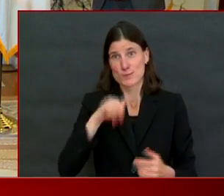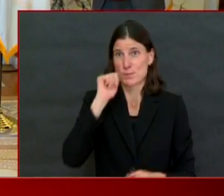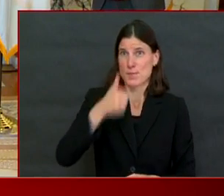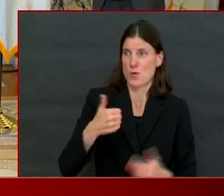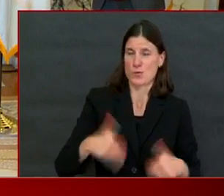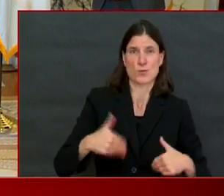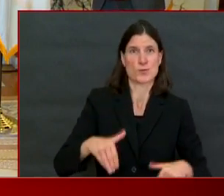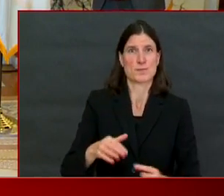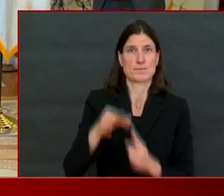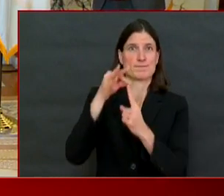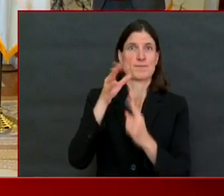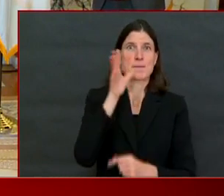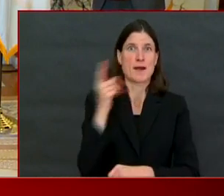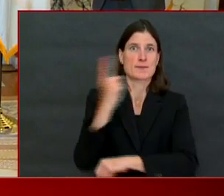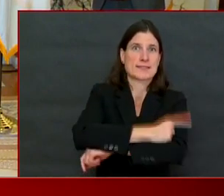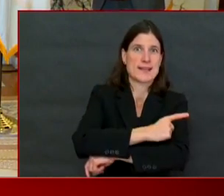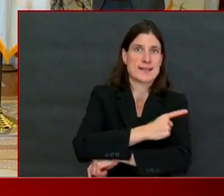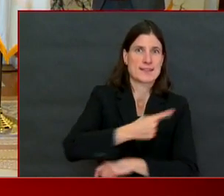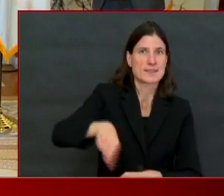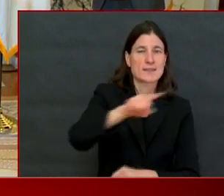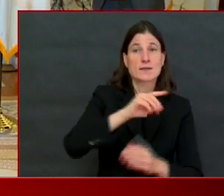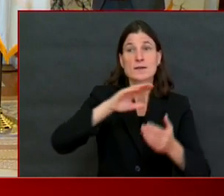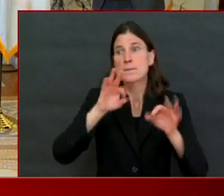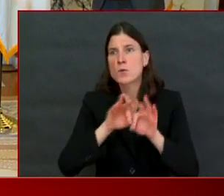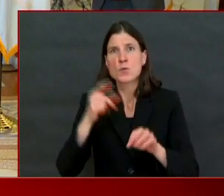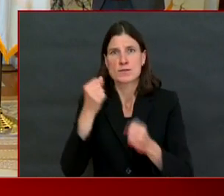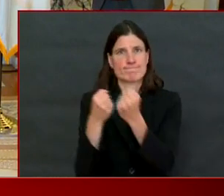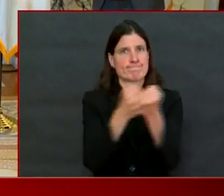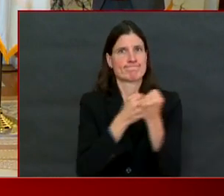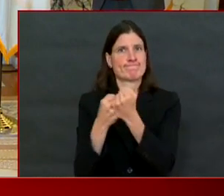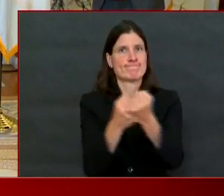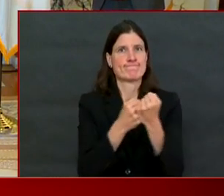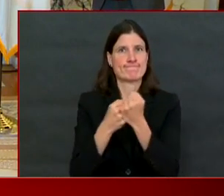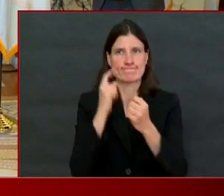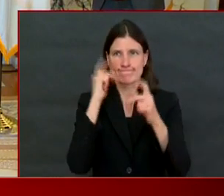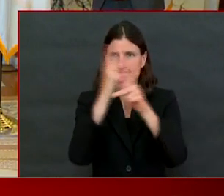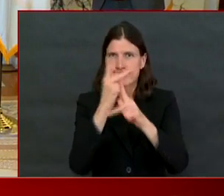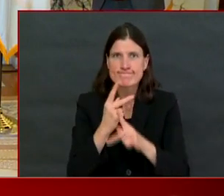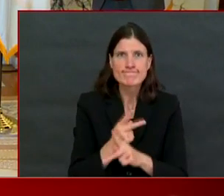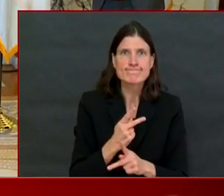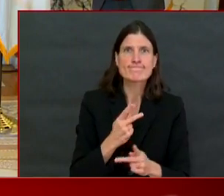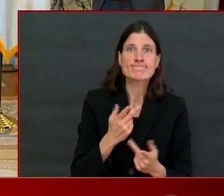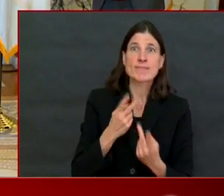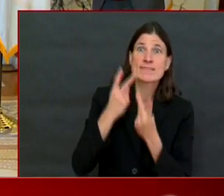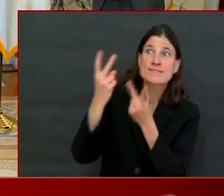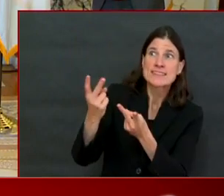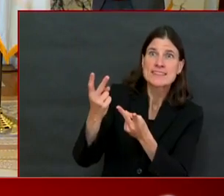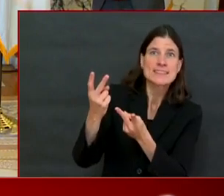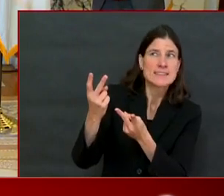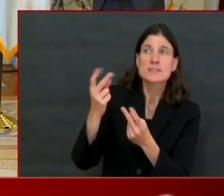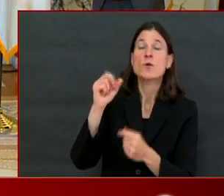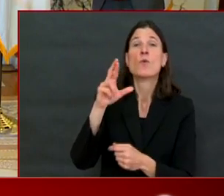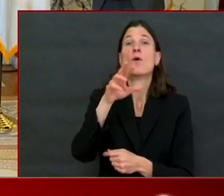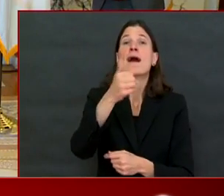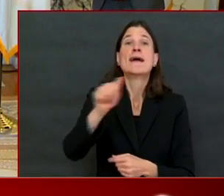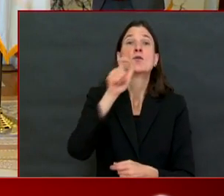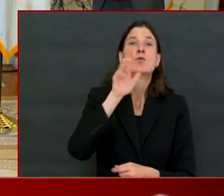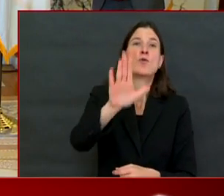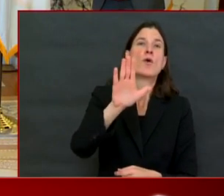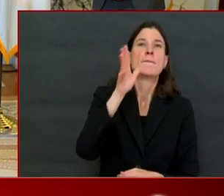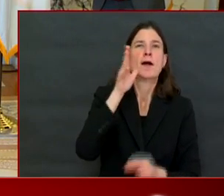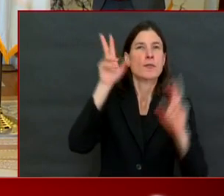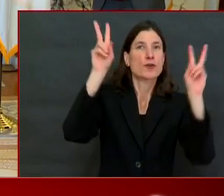serve to keep each other safe, especially the mothers and motherly figures in our lives. In terms